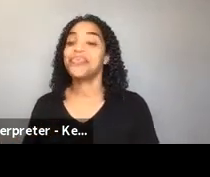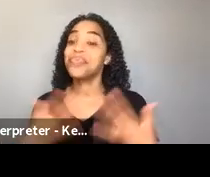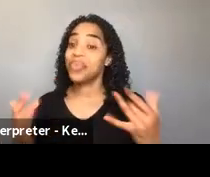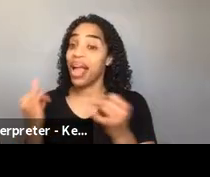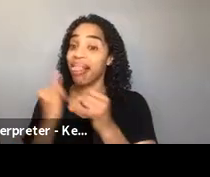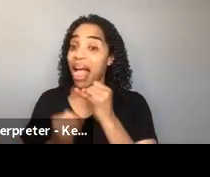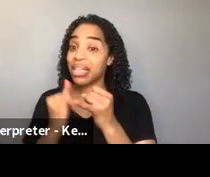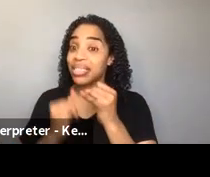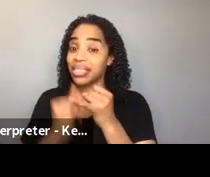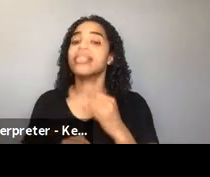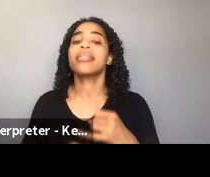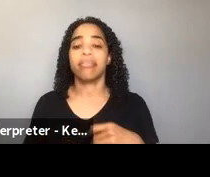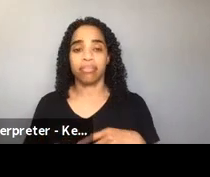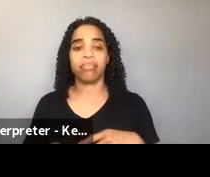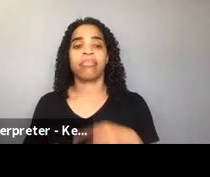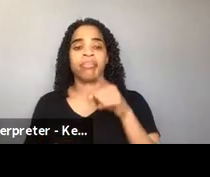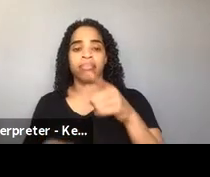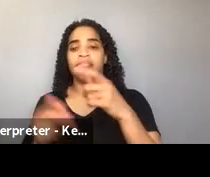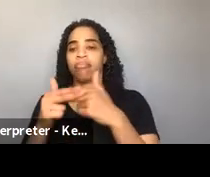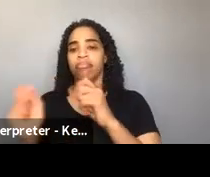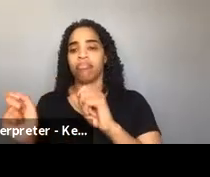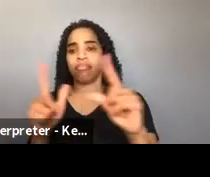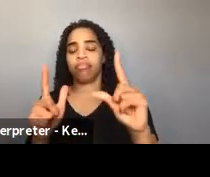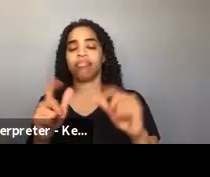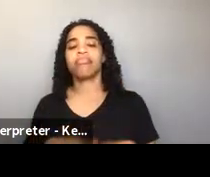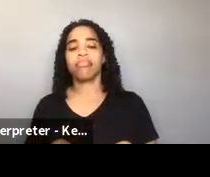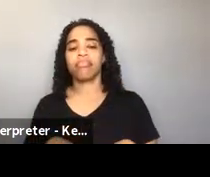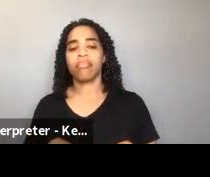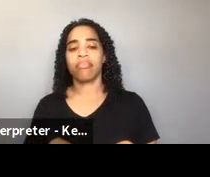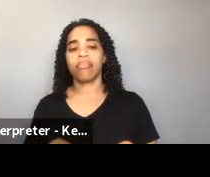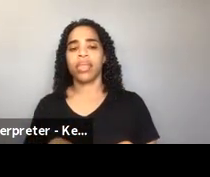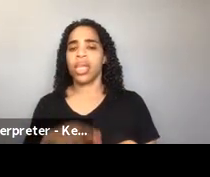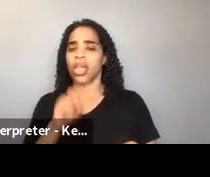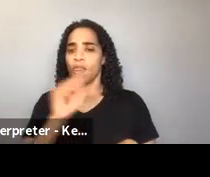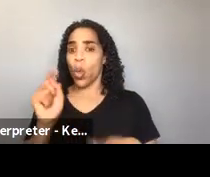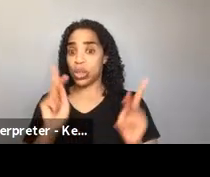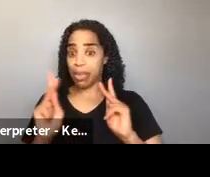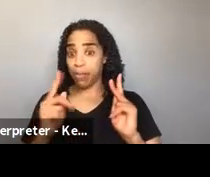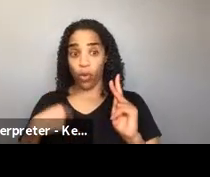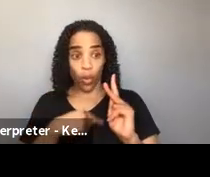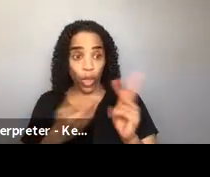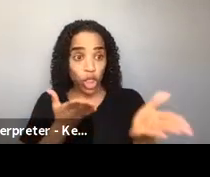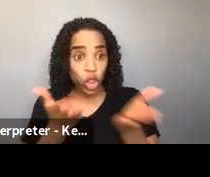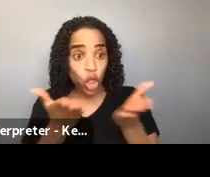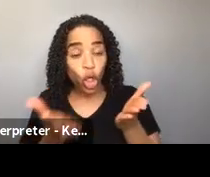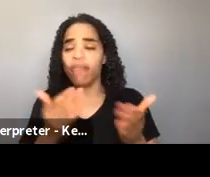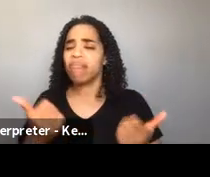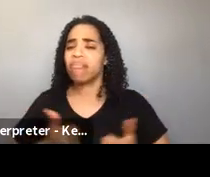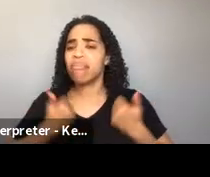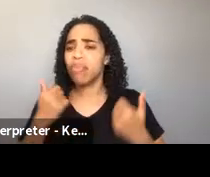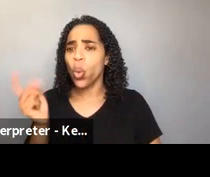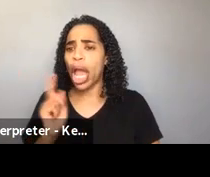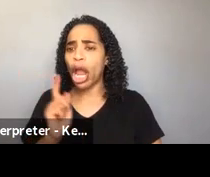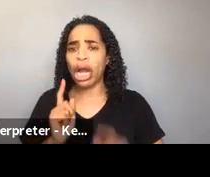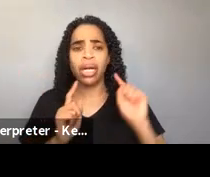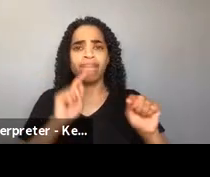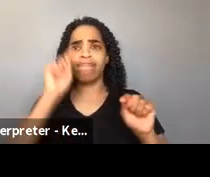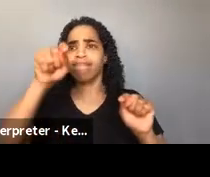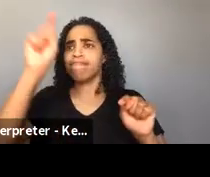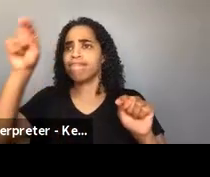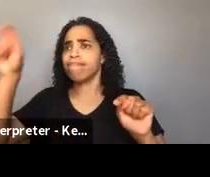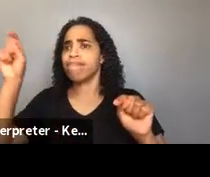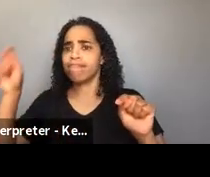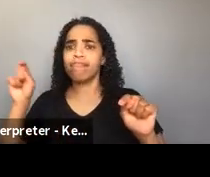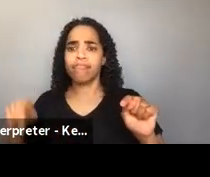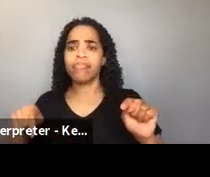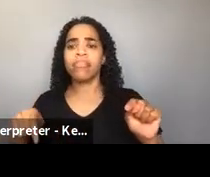Finally, we have some data on where folks that we're serving, where they're living. Keep in mind again that individuals don't